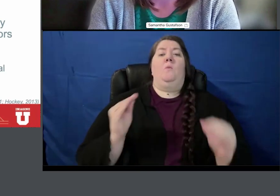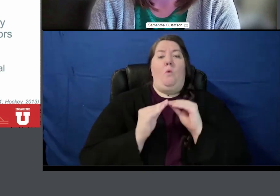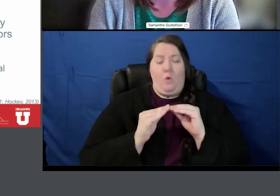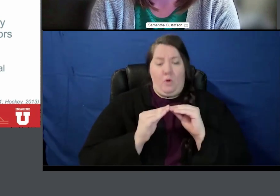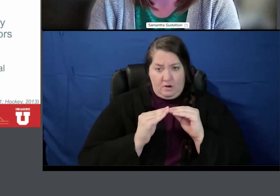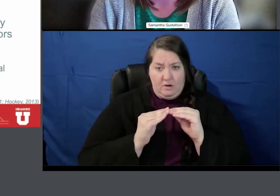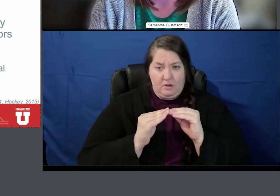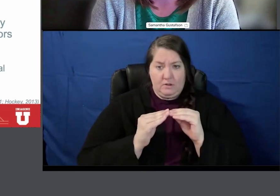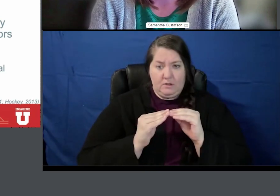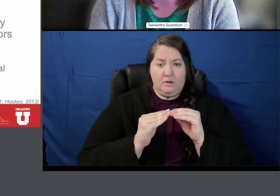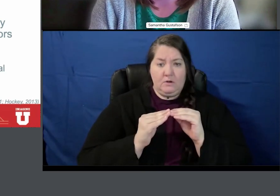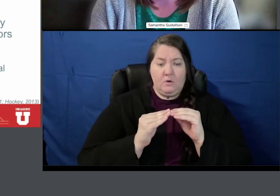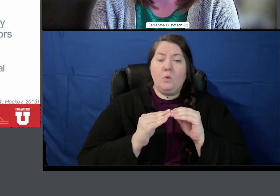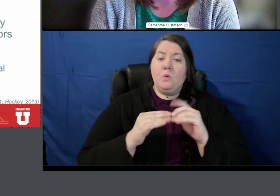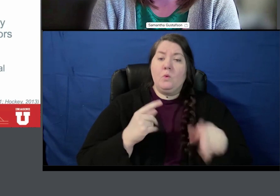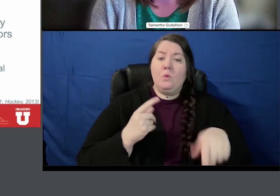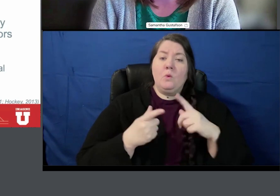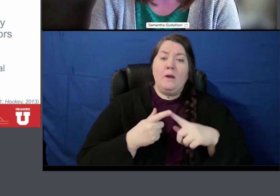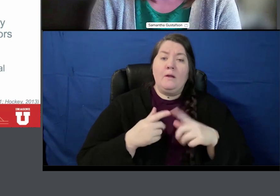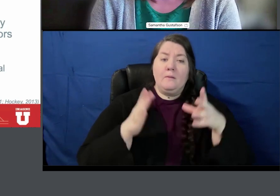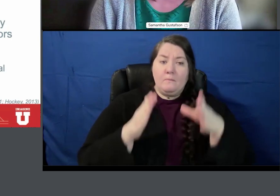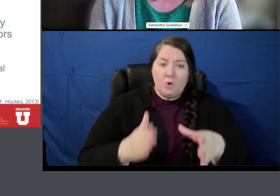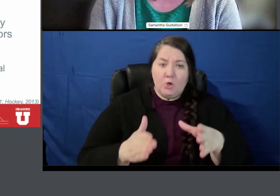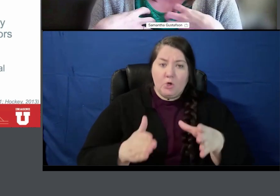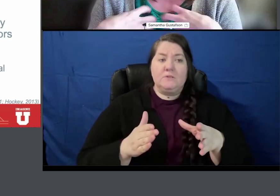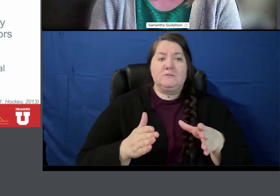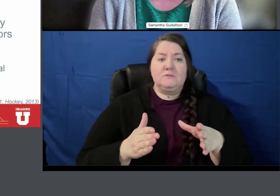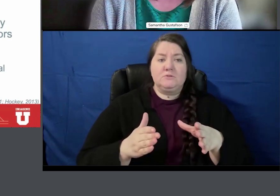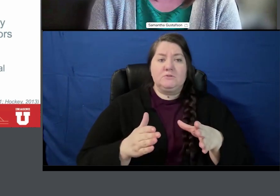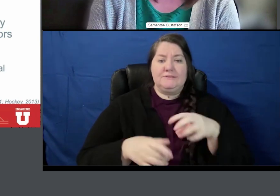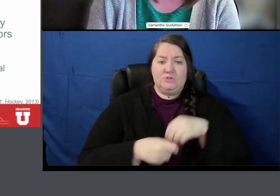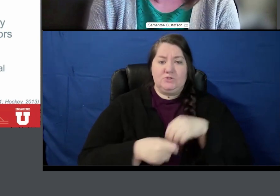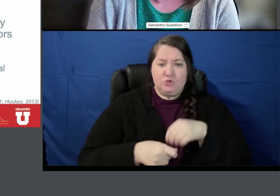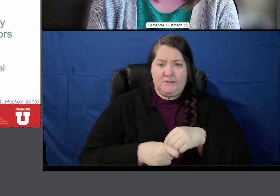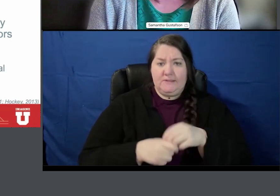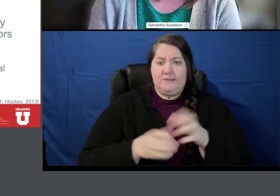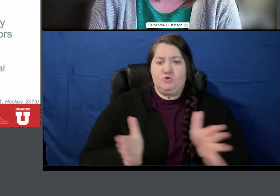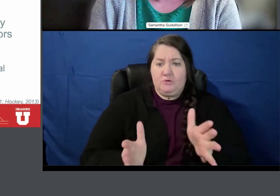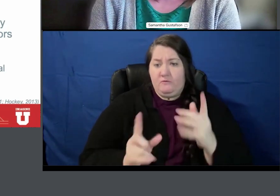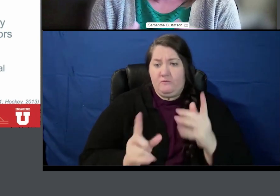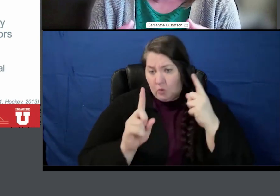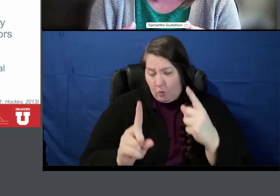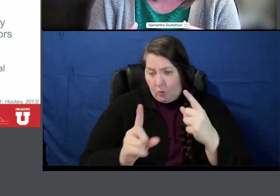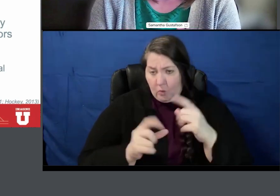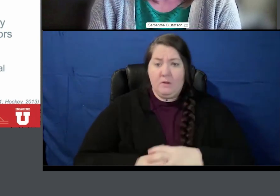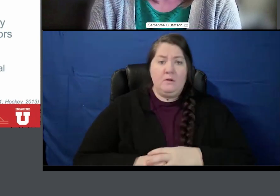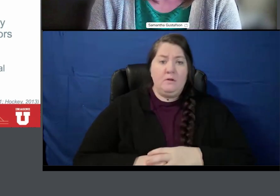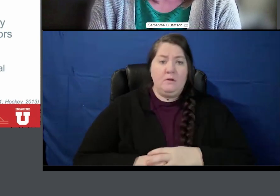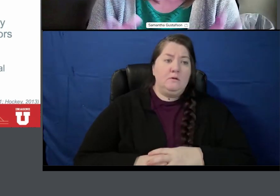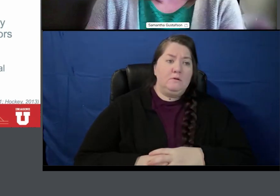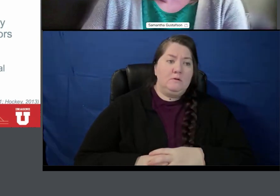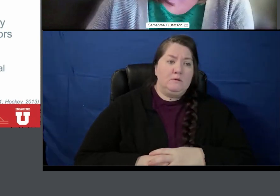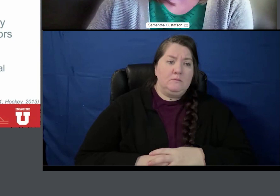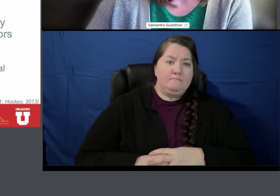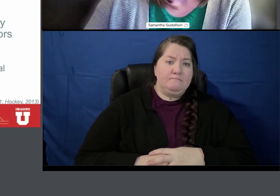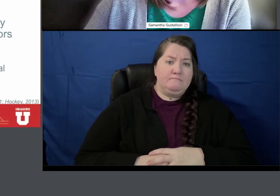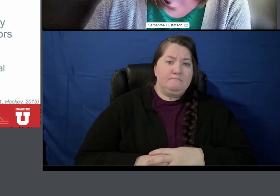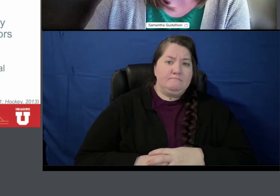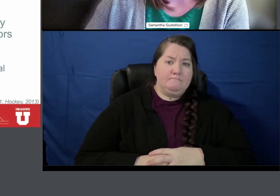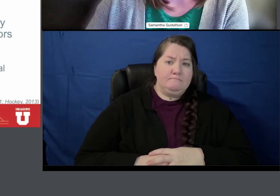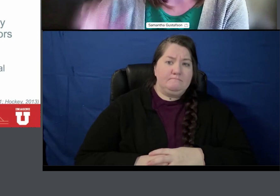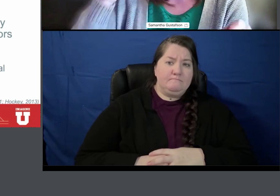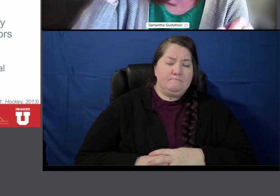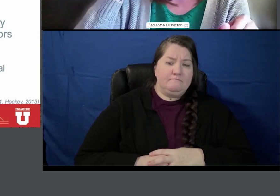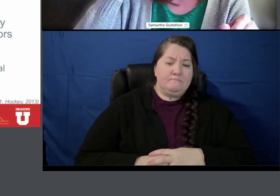when the person is doing a internally driven goal. So if you're watching or excuse me, the